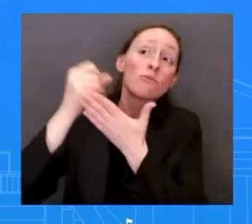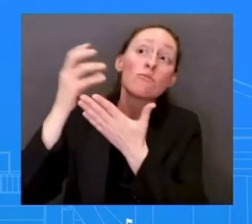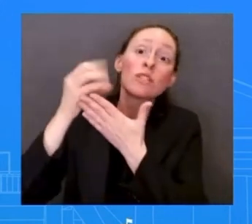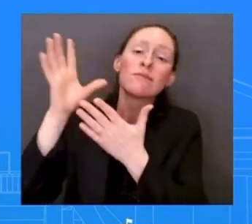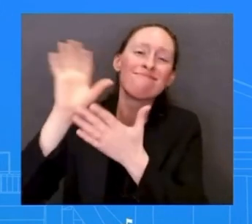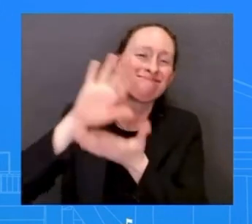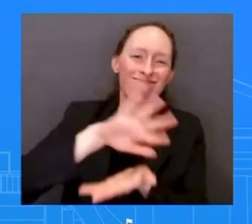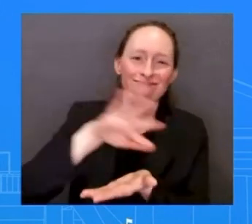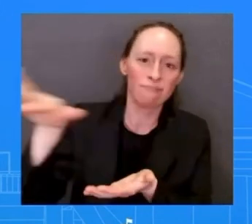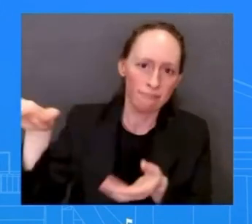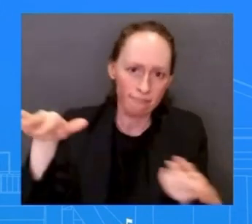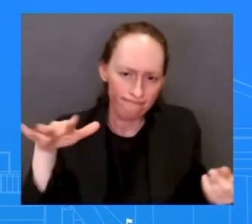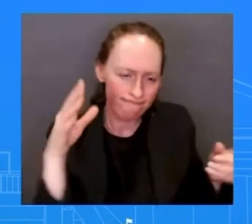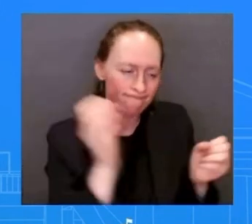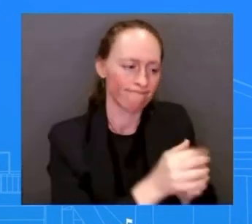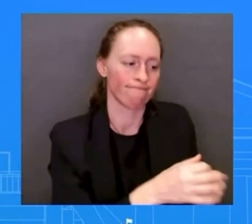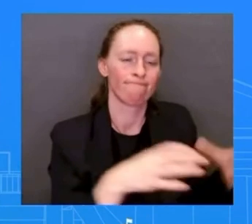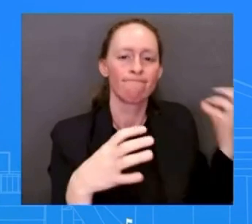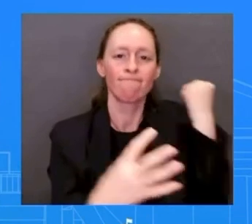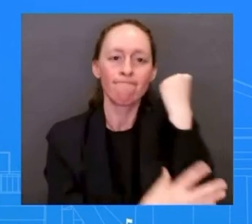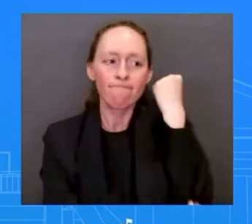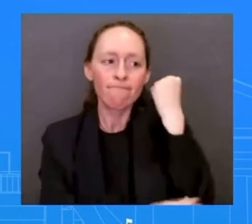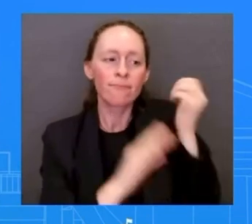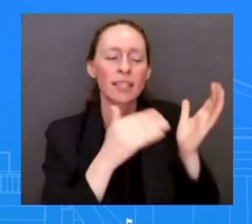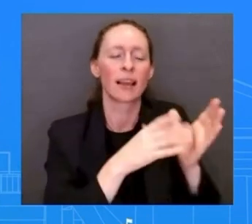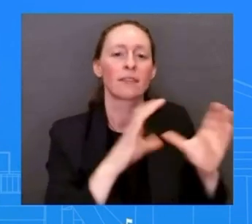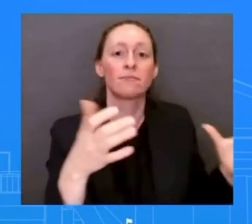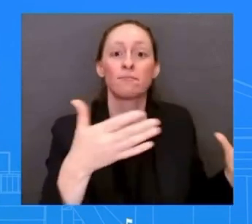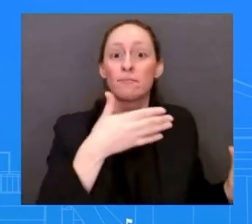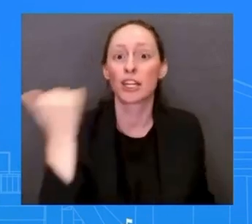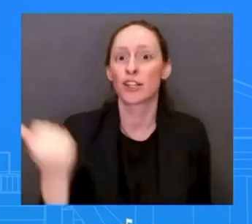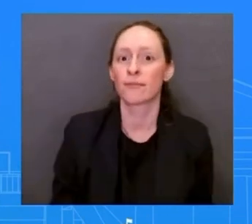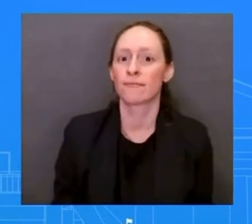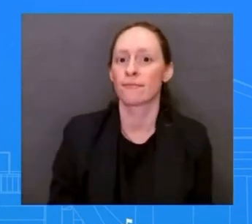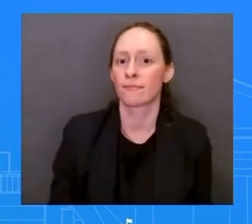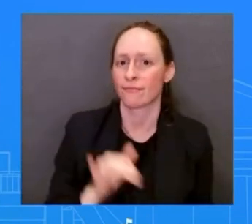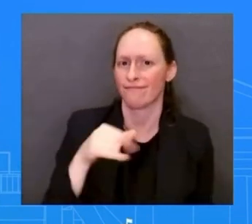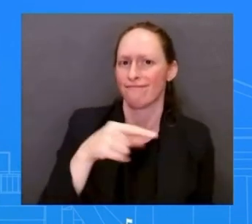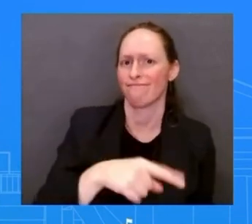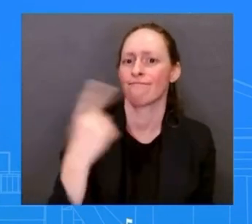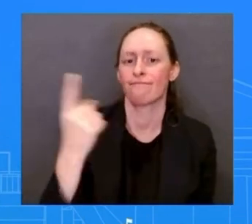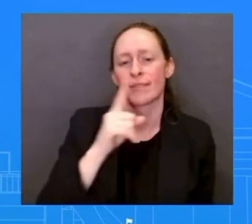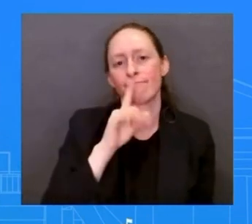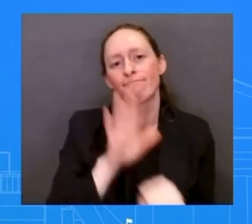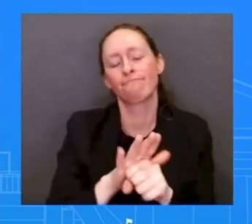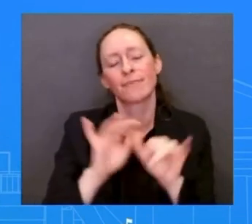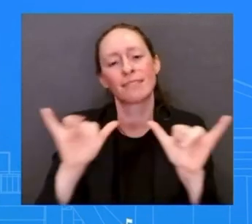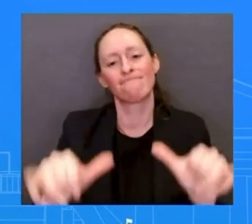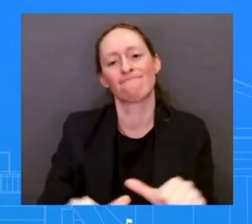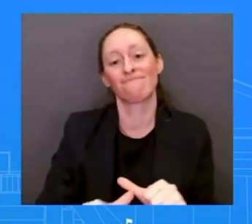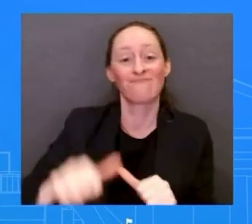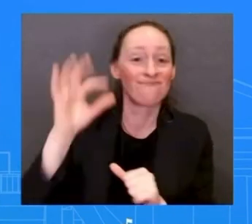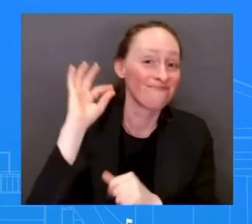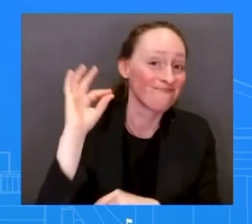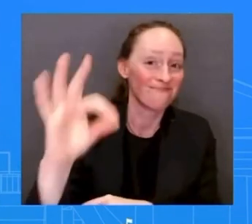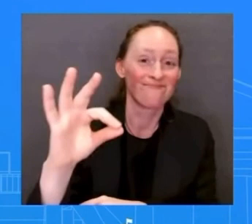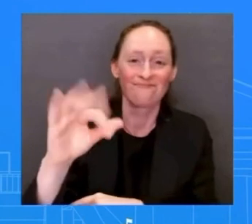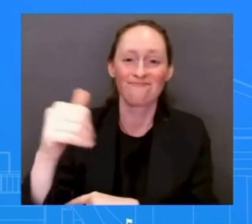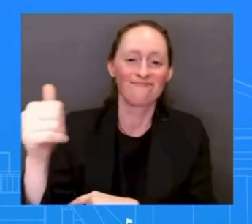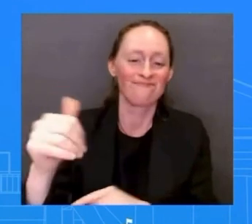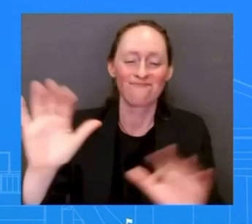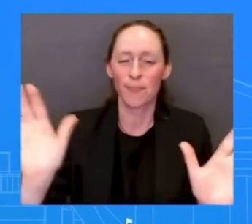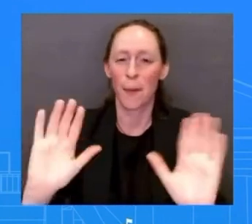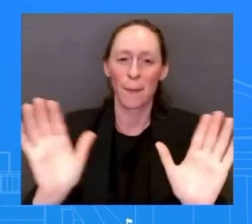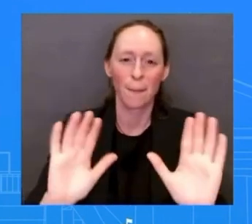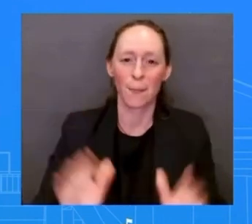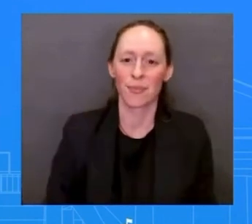out, and also expand in the middle class, and that's something that the president's going to continue to do. All right, everybody. What's your second question?